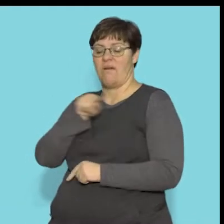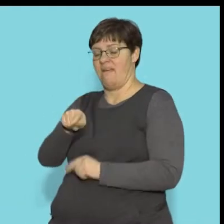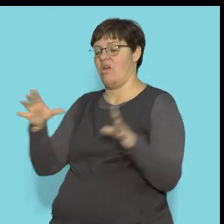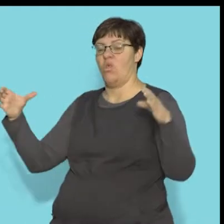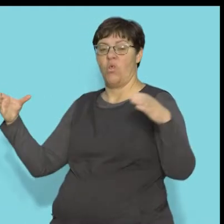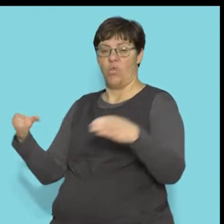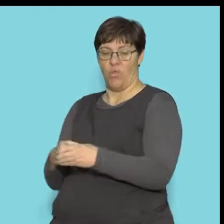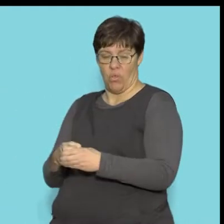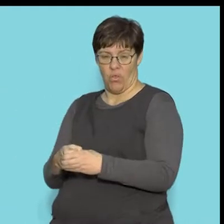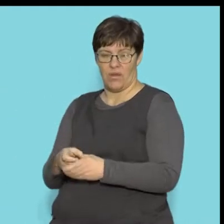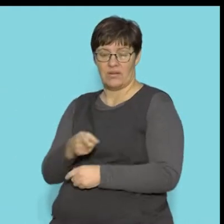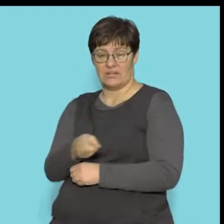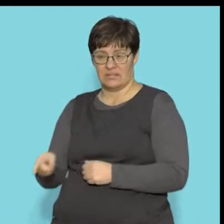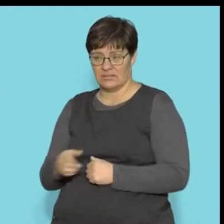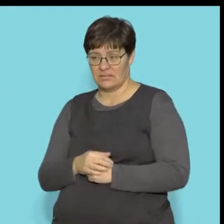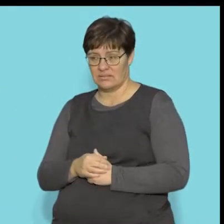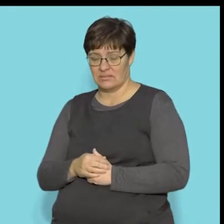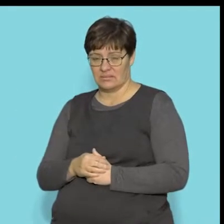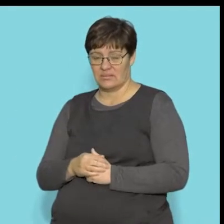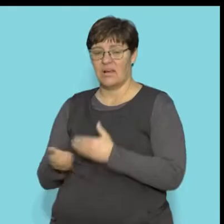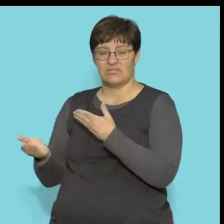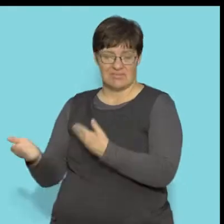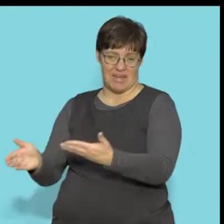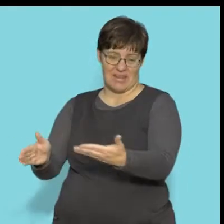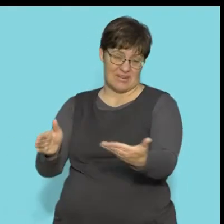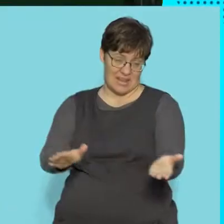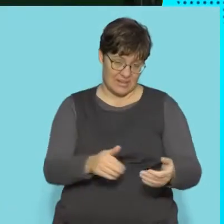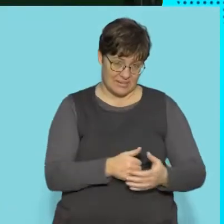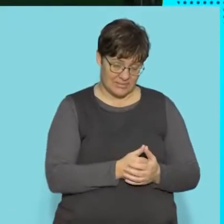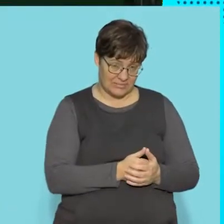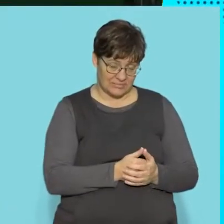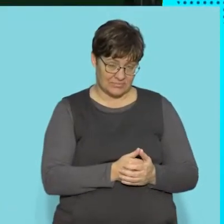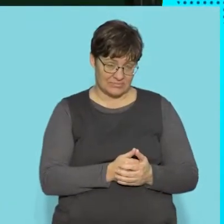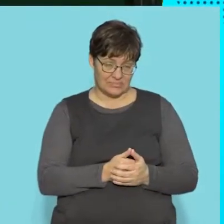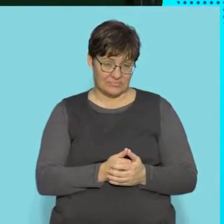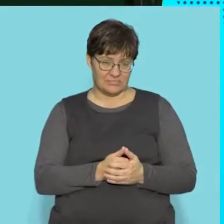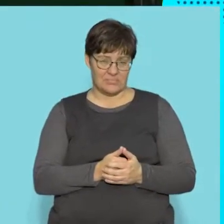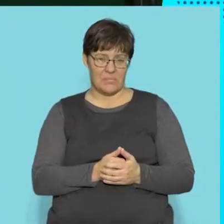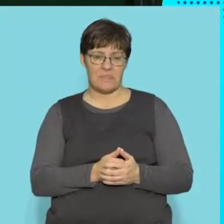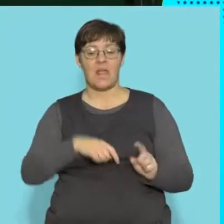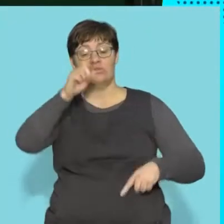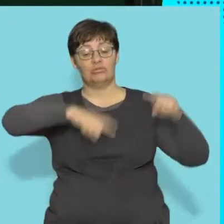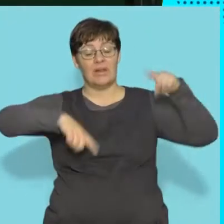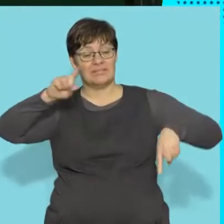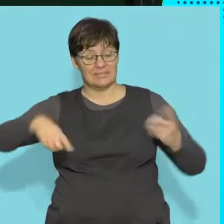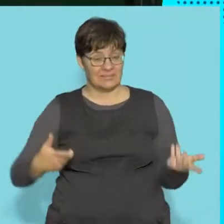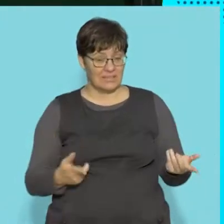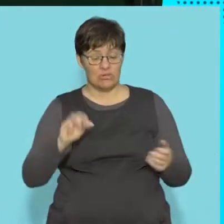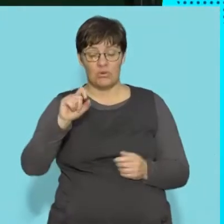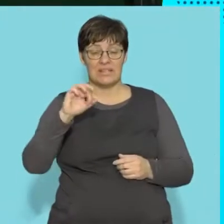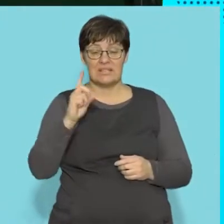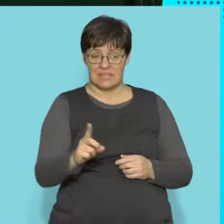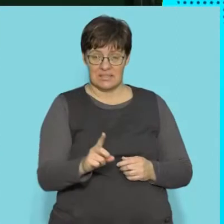numbers and the increase in extinctions. So we've described the trend. The trend